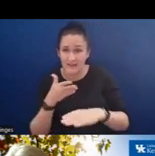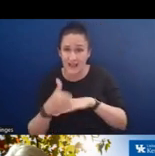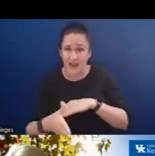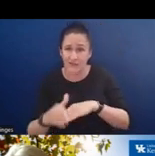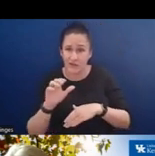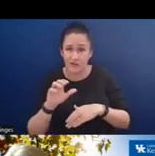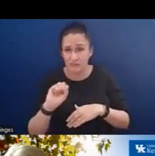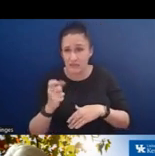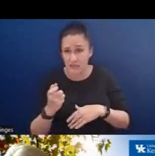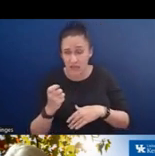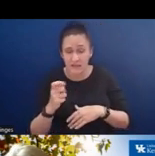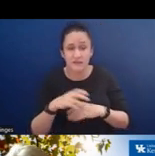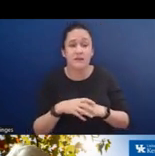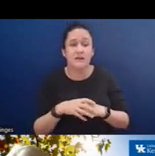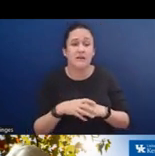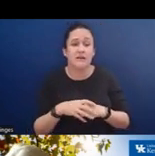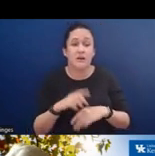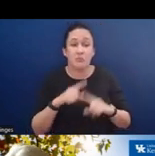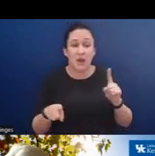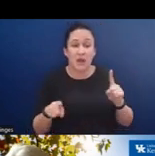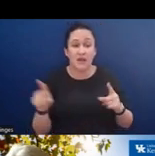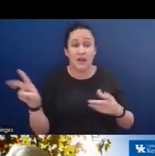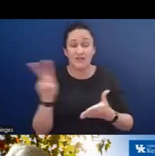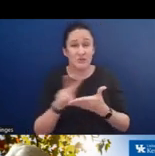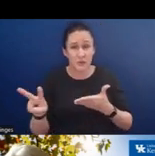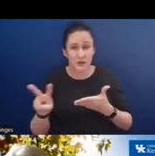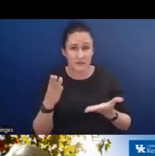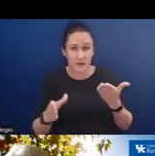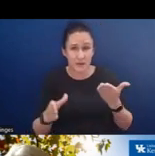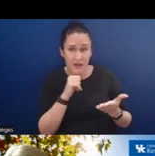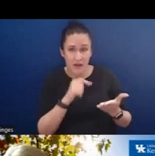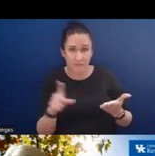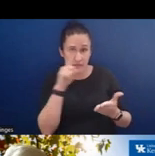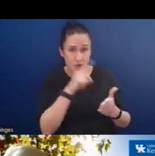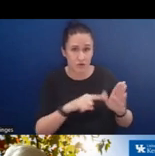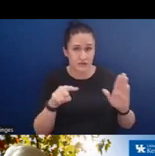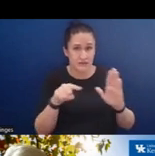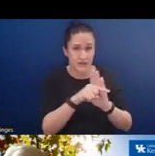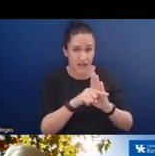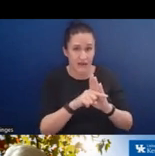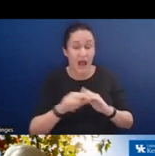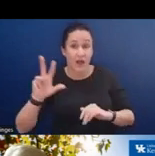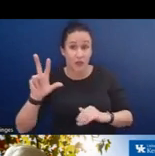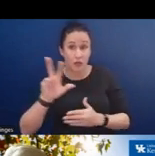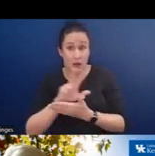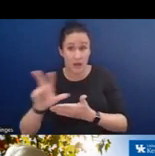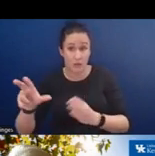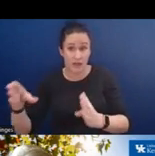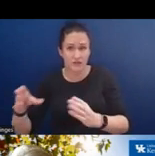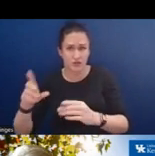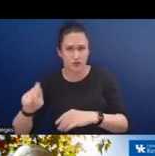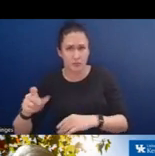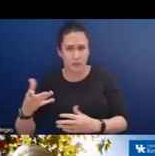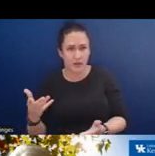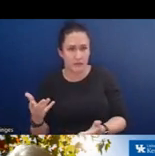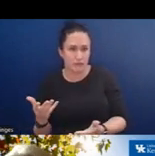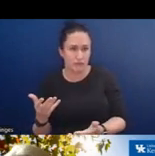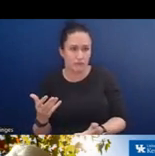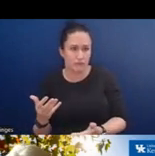But at 2 weeks, you may or may not get a false negative, but at 3 weeks, it should be